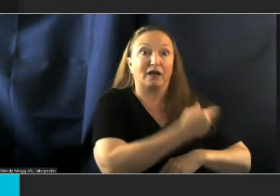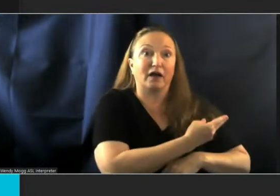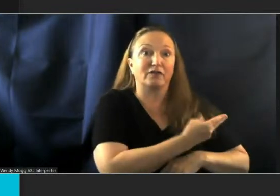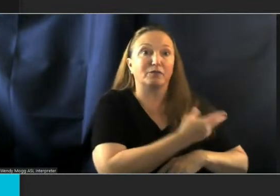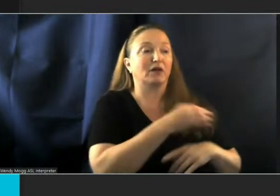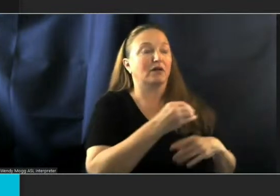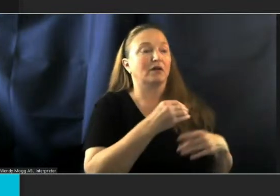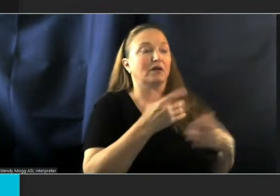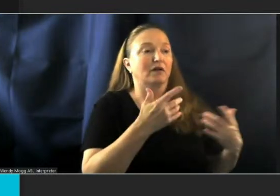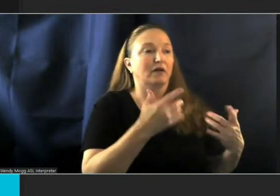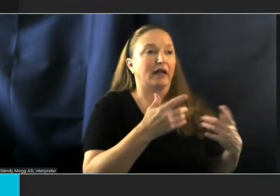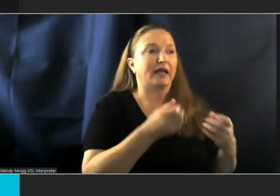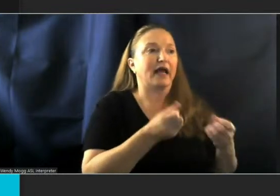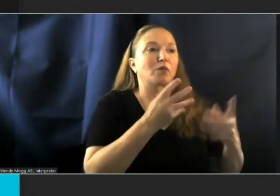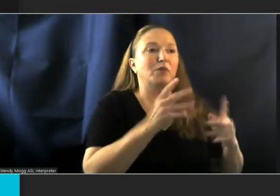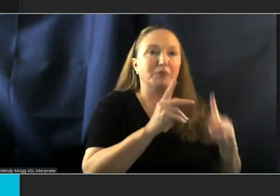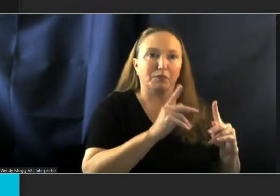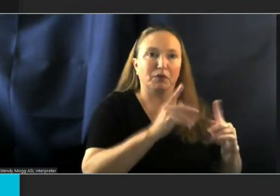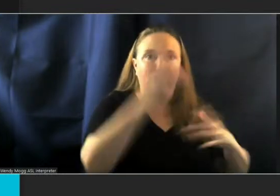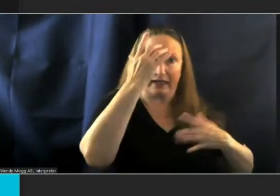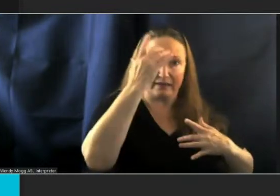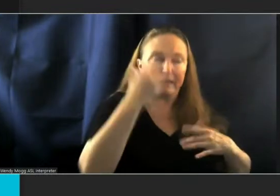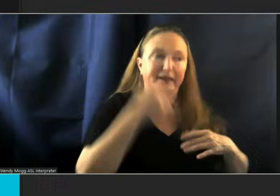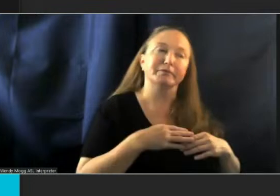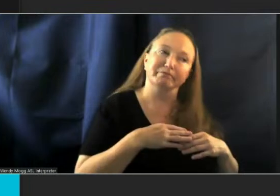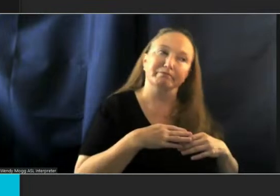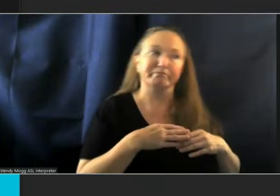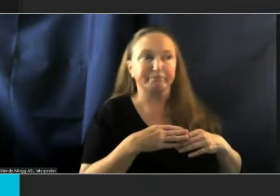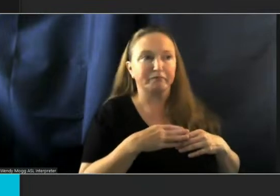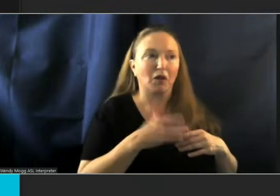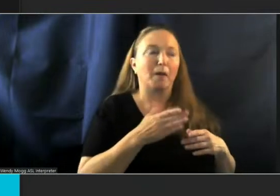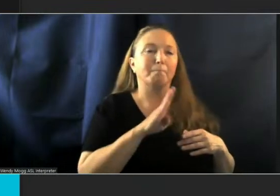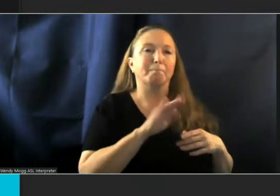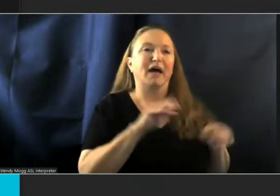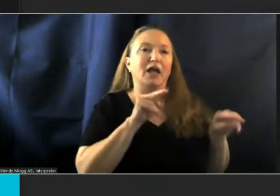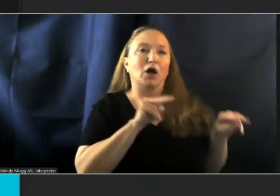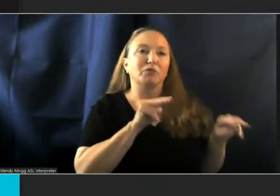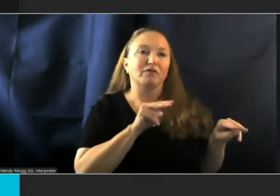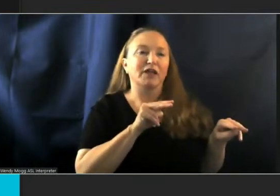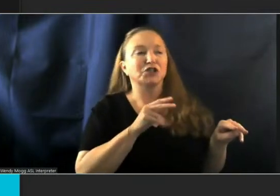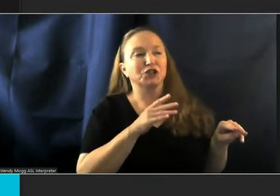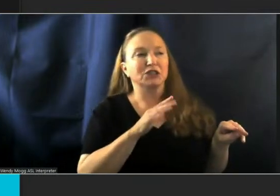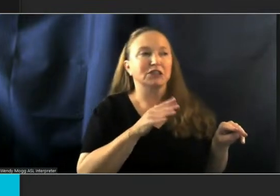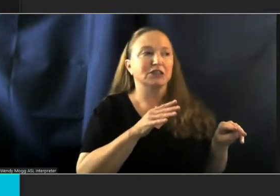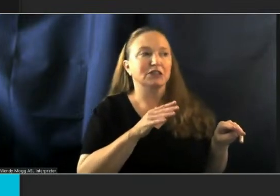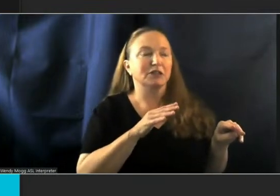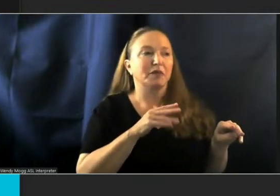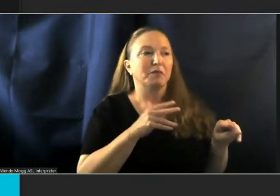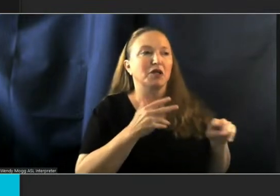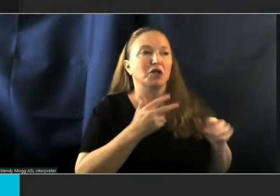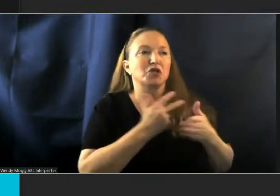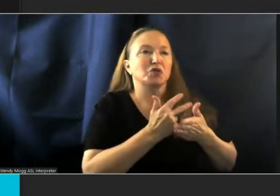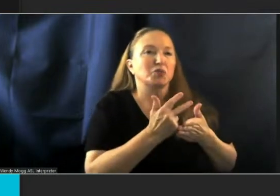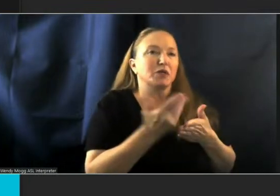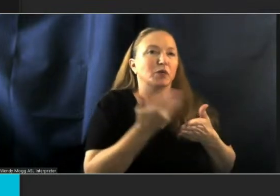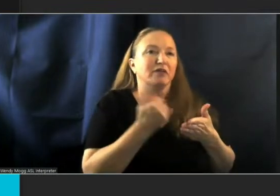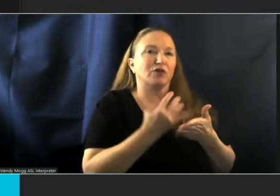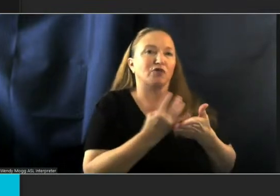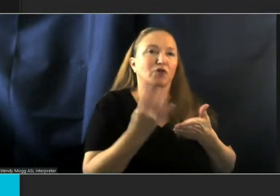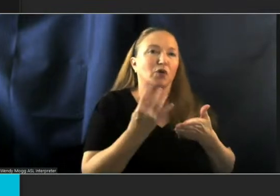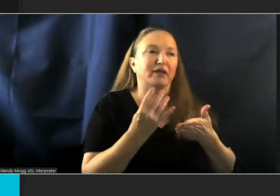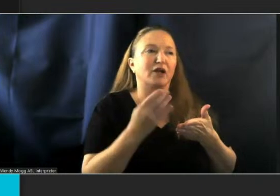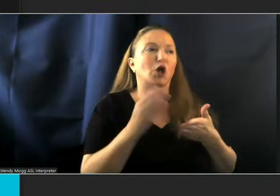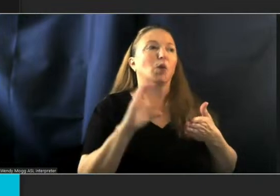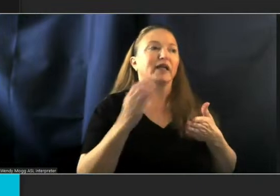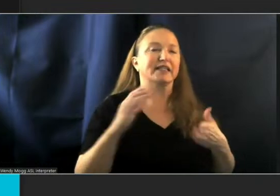observing that, it was probably about 3 weeks ago, 4 weeks ago, they became dominant in our county, just based on what